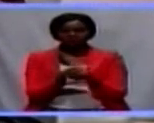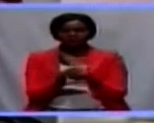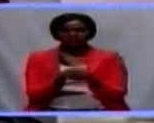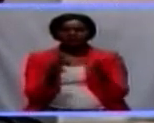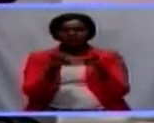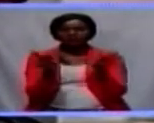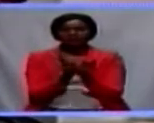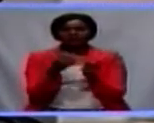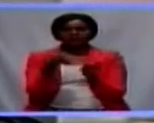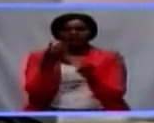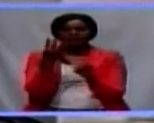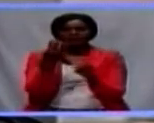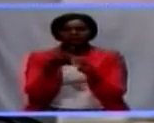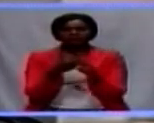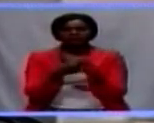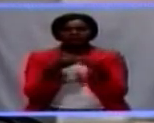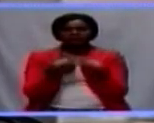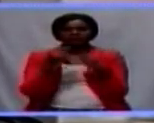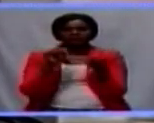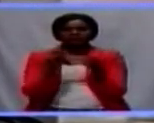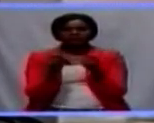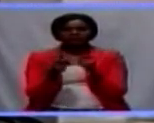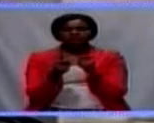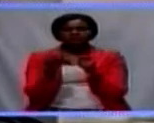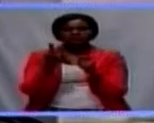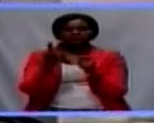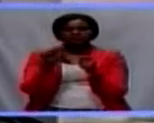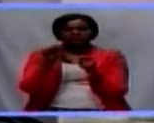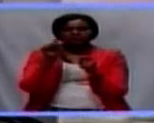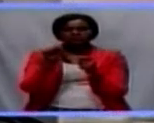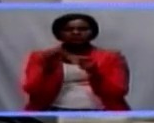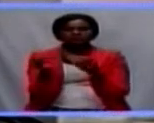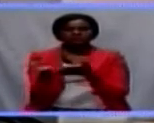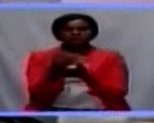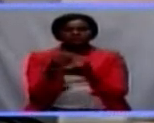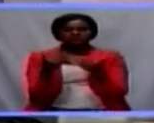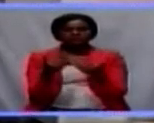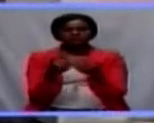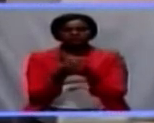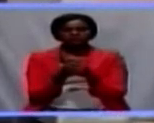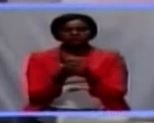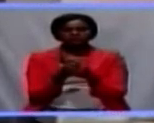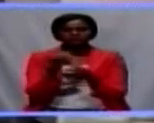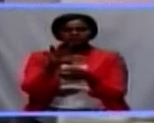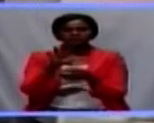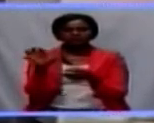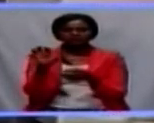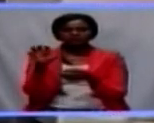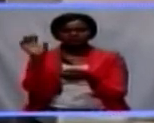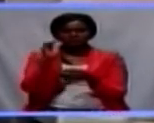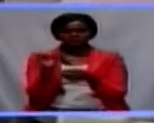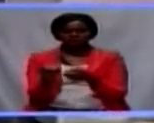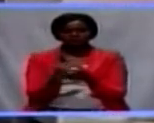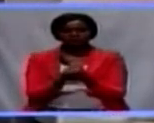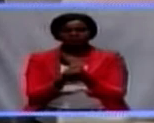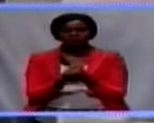4 months, has actually changed our VAT collections. Our VAT collections are now up by 500%.